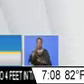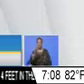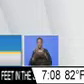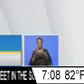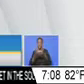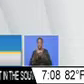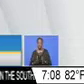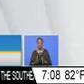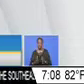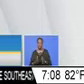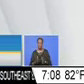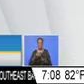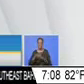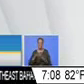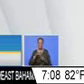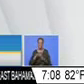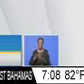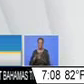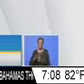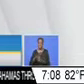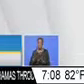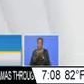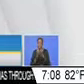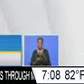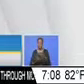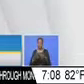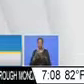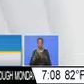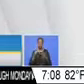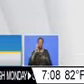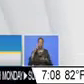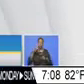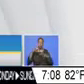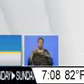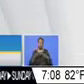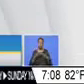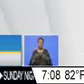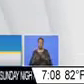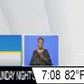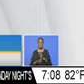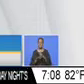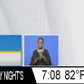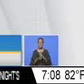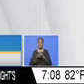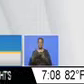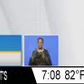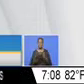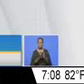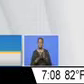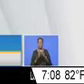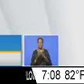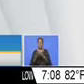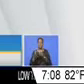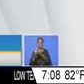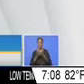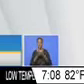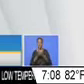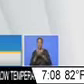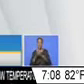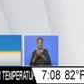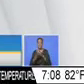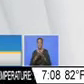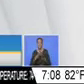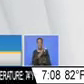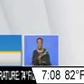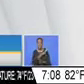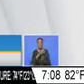both vehicles received serious injuries and were assisted to the community clinic nearby, where a short time later a female